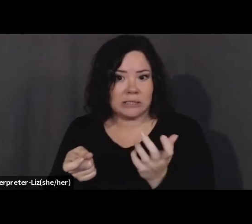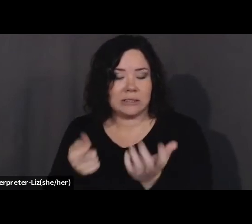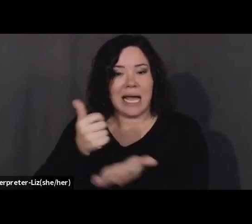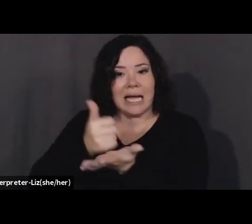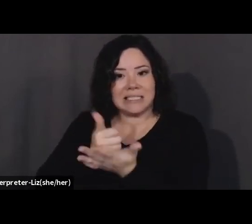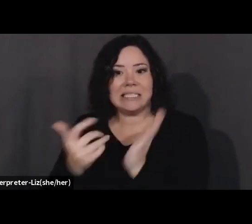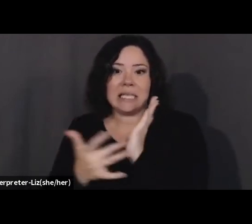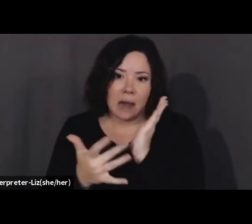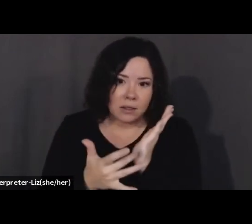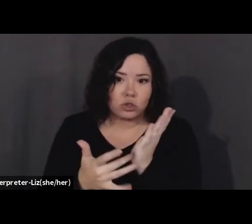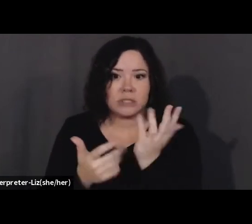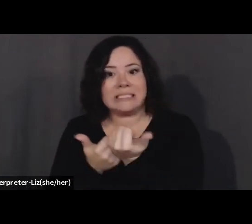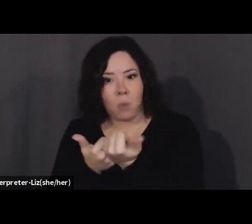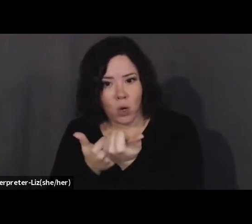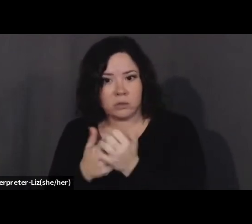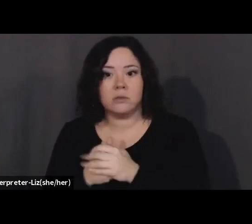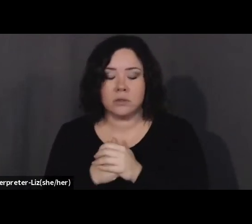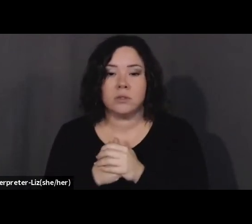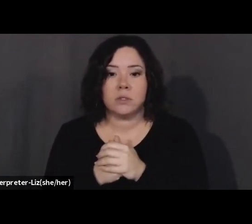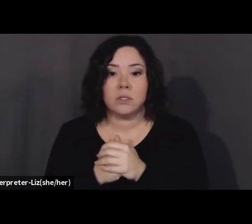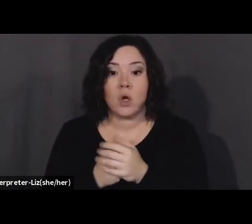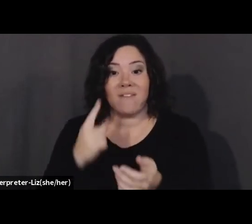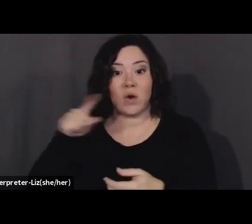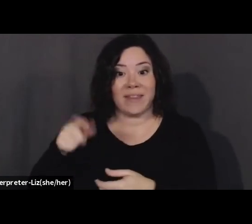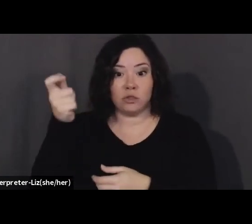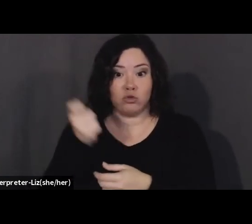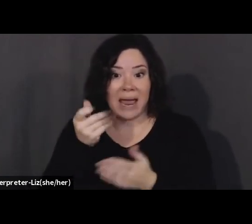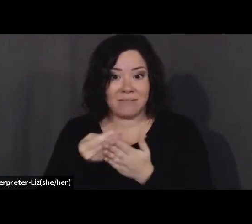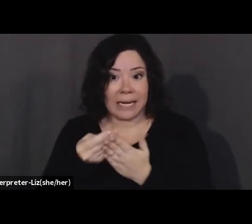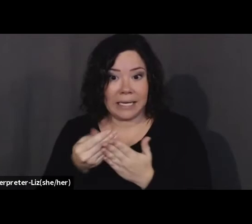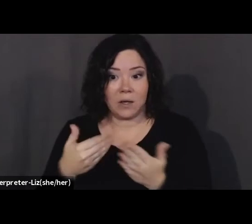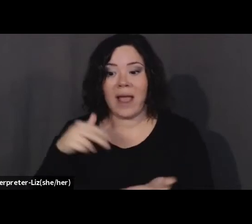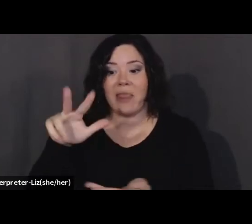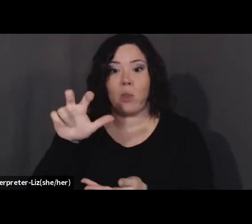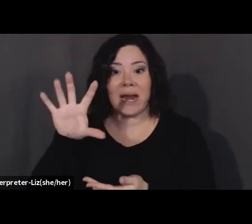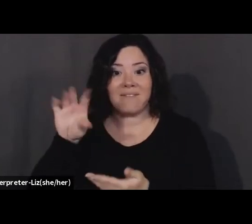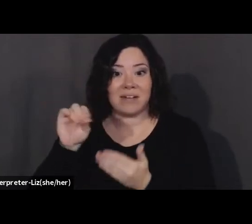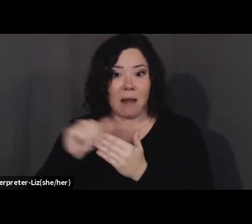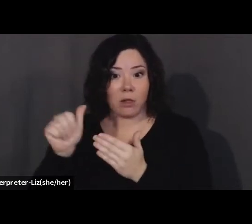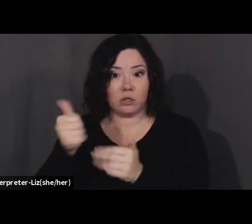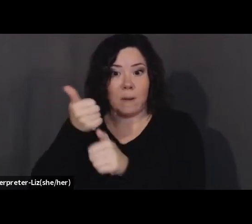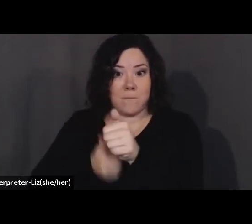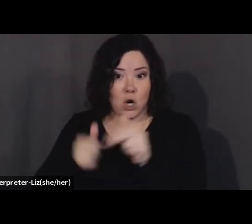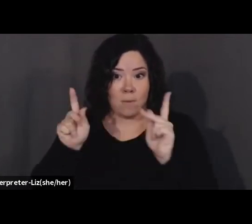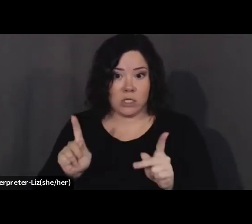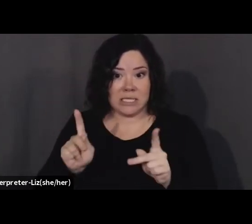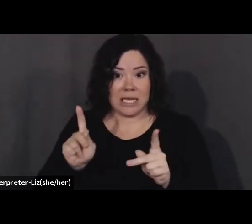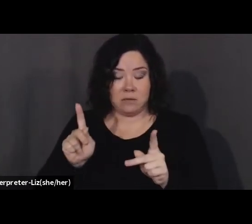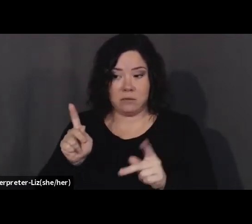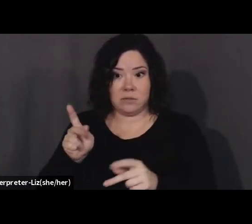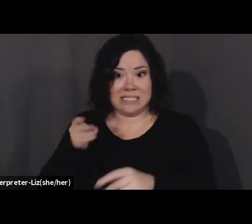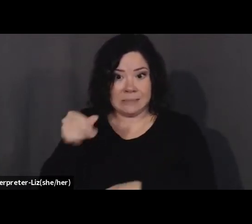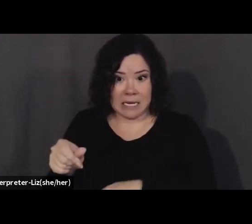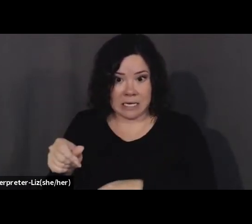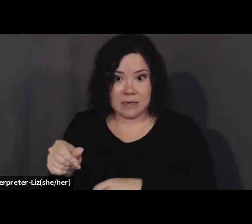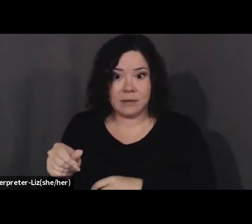and support. So we had, as part of this grant funding, $350 per person to spend. And while some